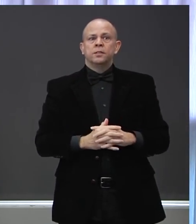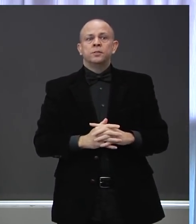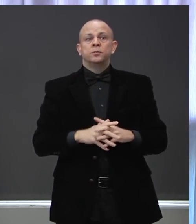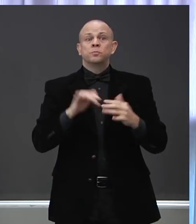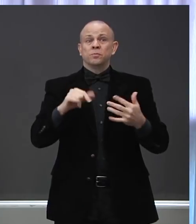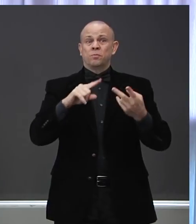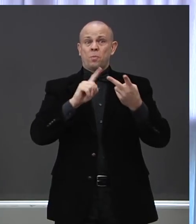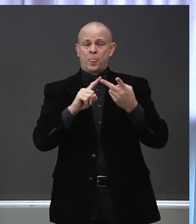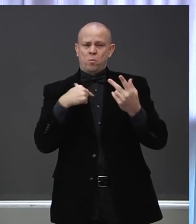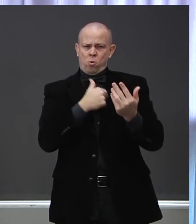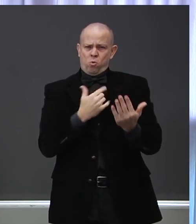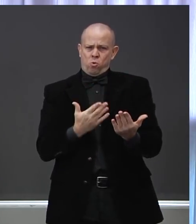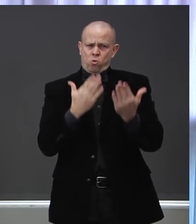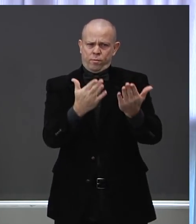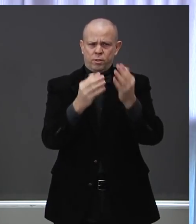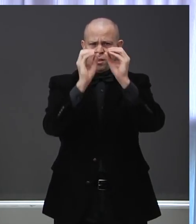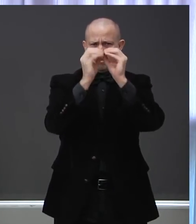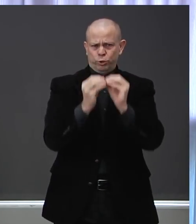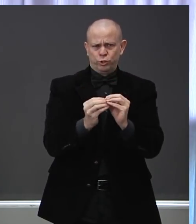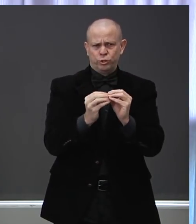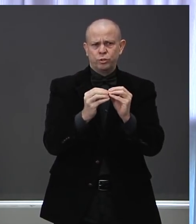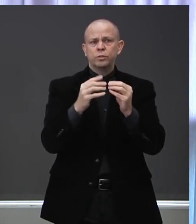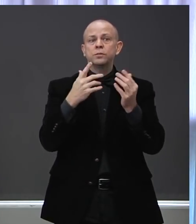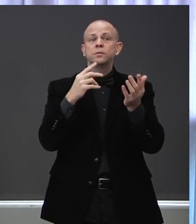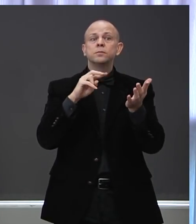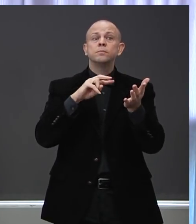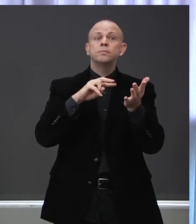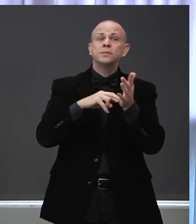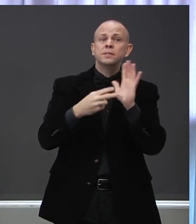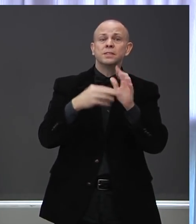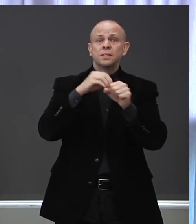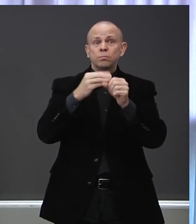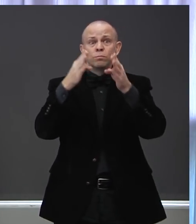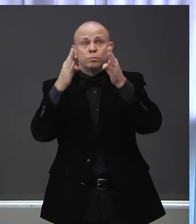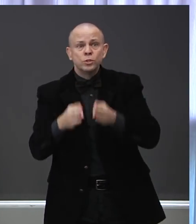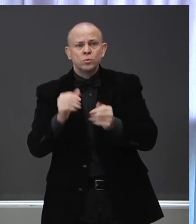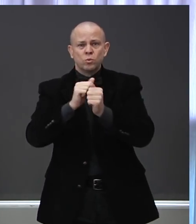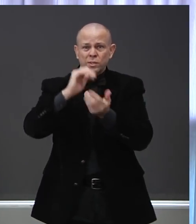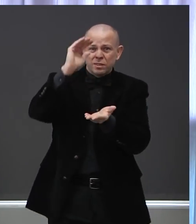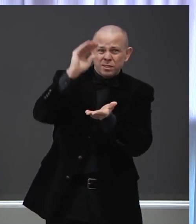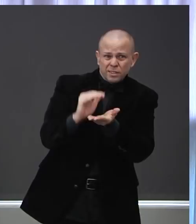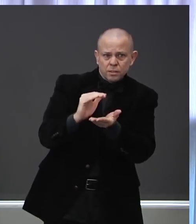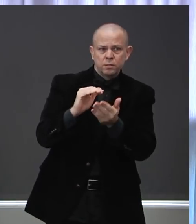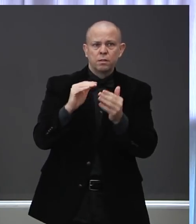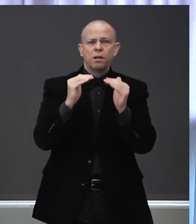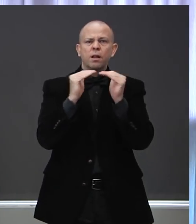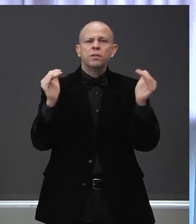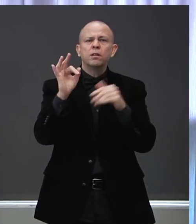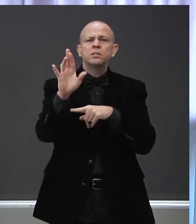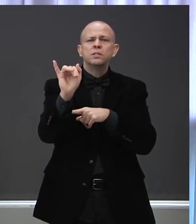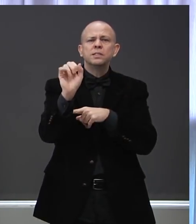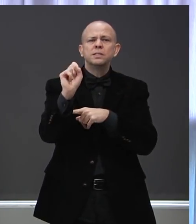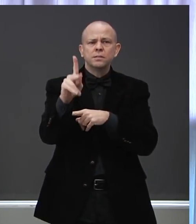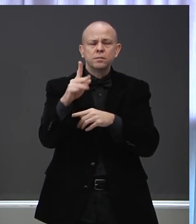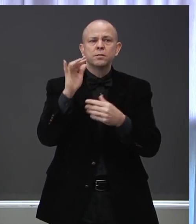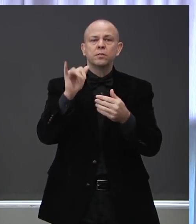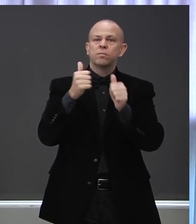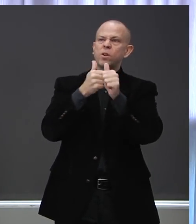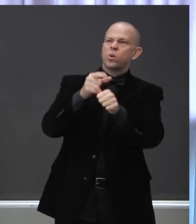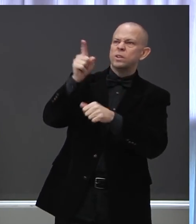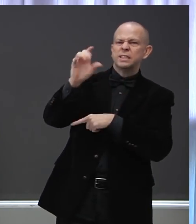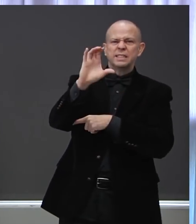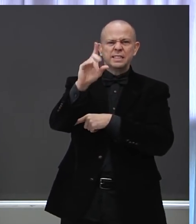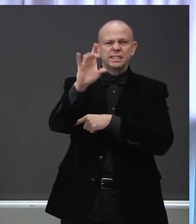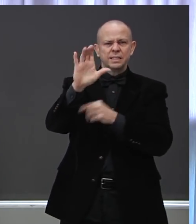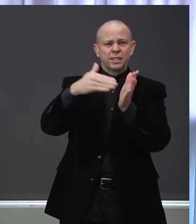for in-person instruction at reduced levels of risk. These metrics align with CDC guidance, like Dr. Jeanne shared, and